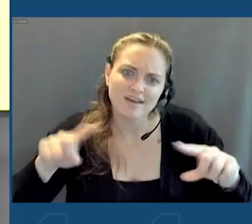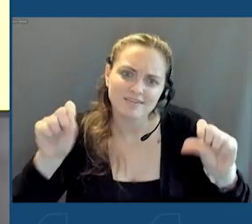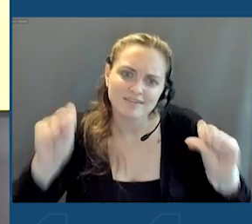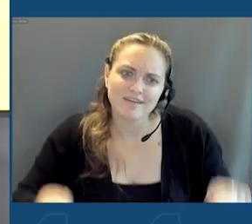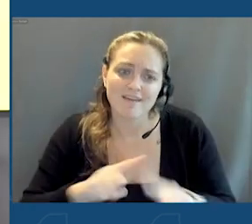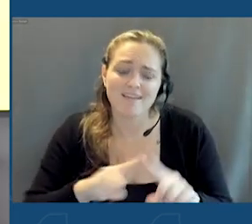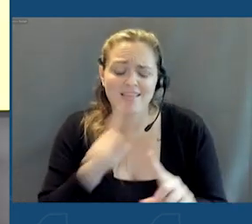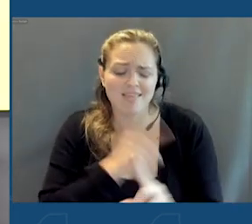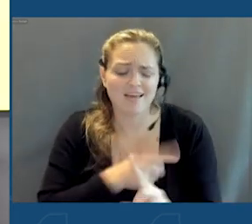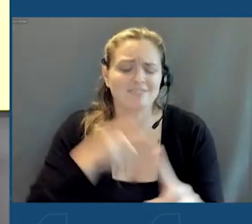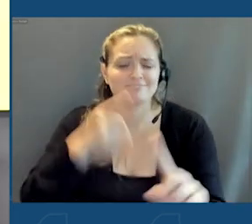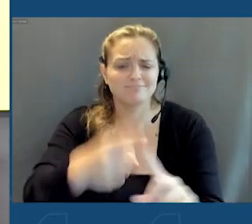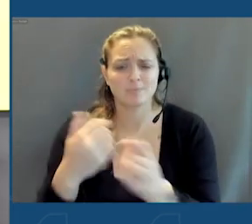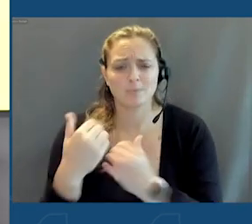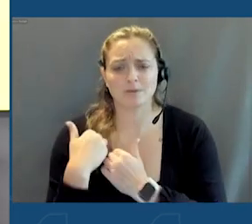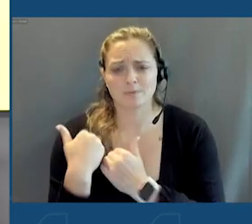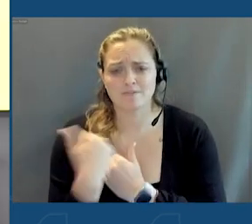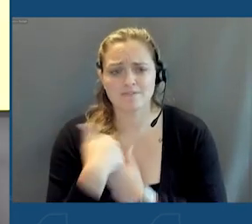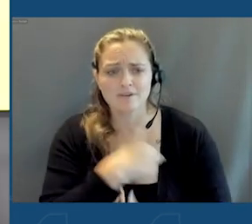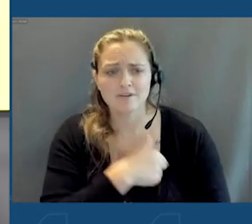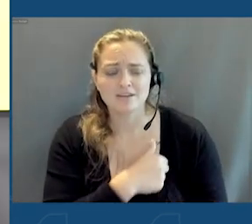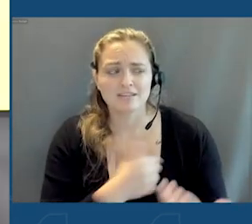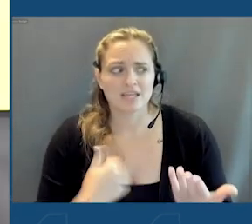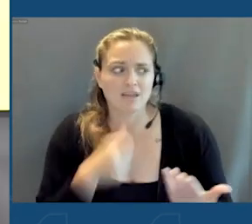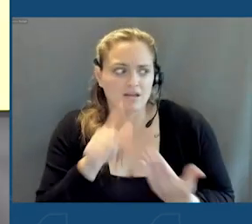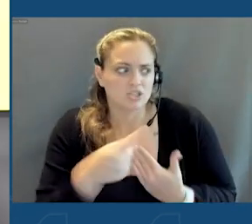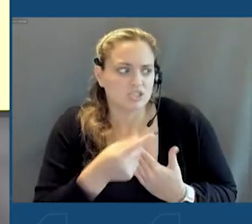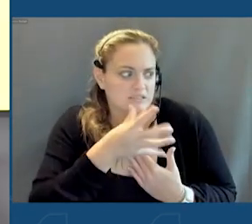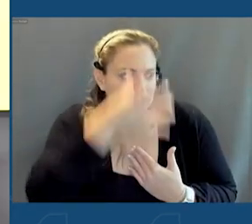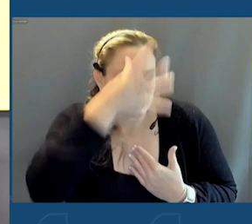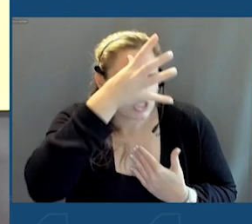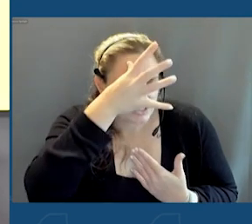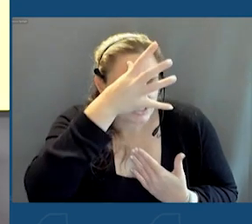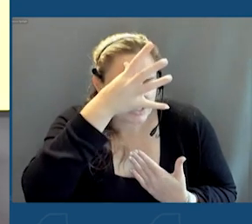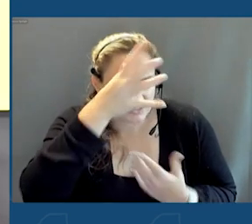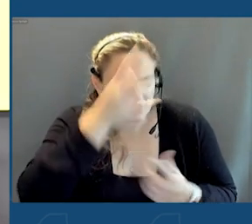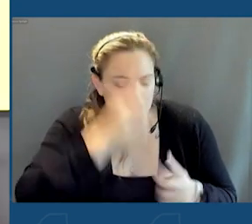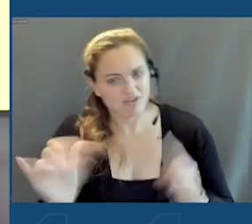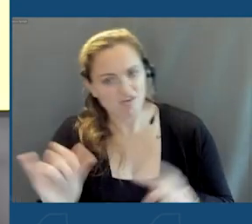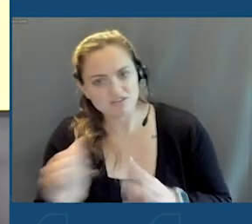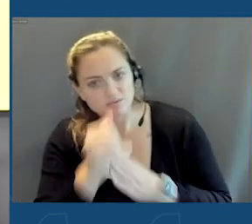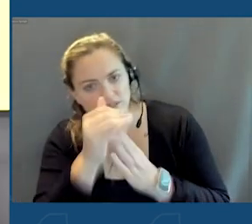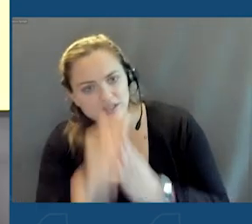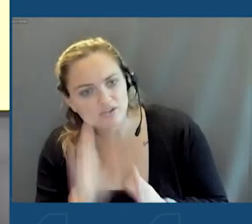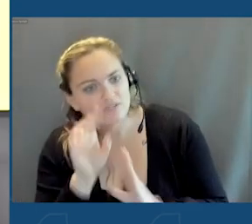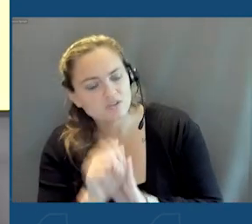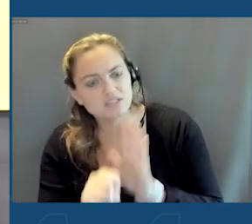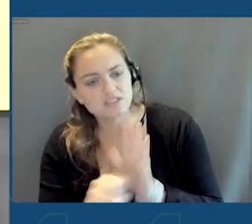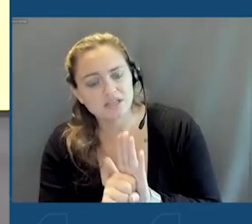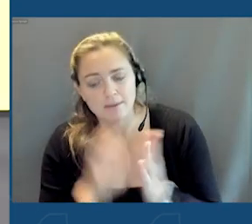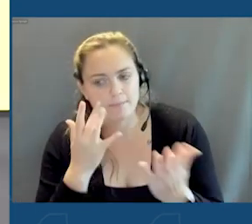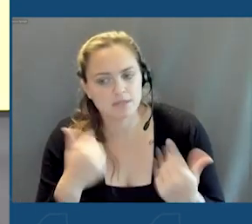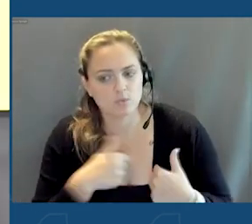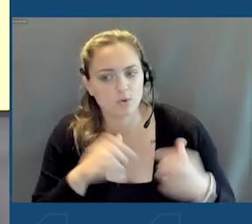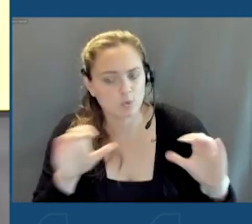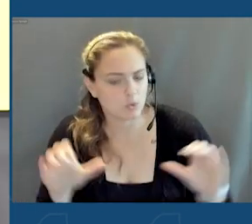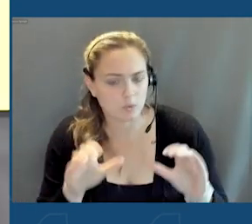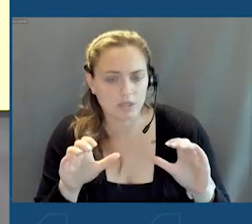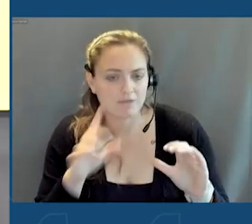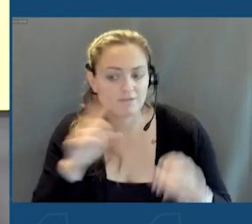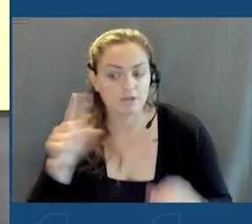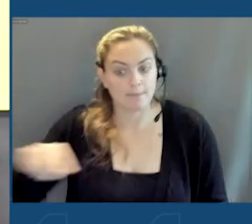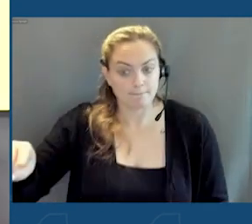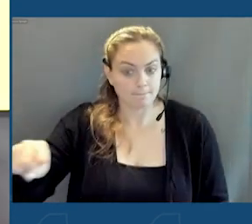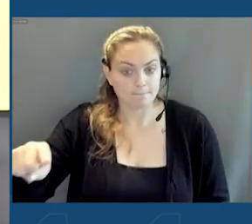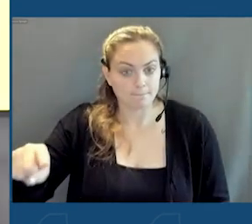that's our responsibility as not just parents, but also as leaders of the state, because we're doing this for them